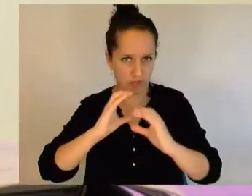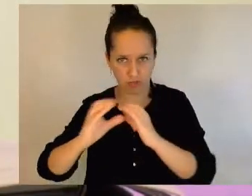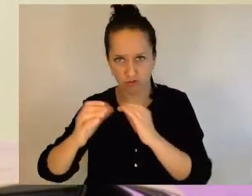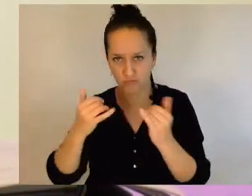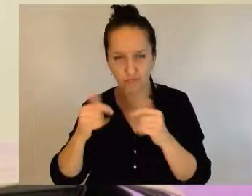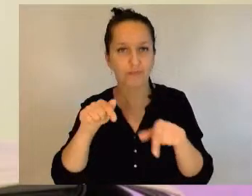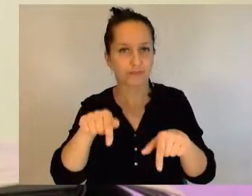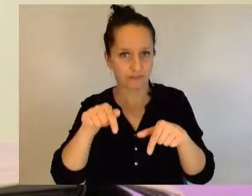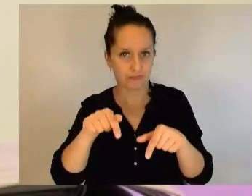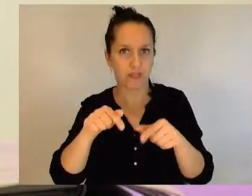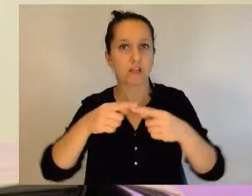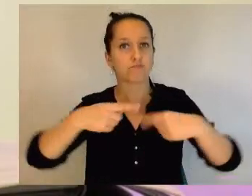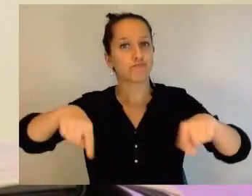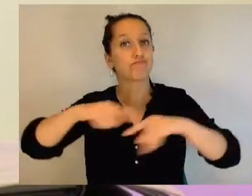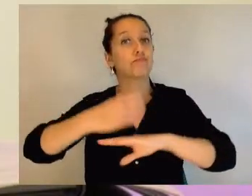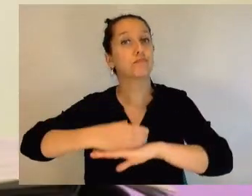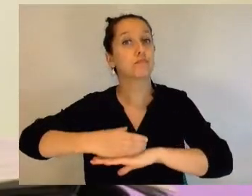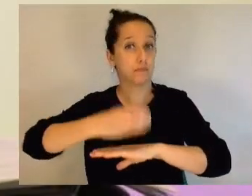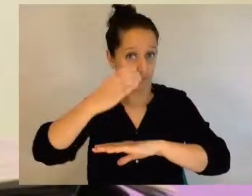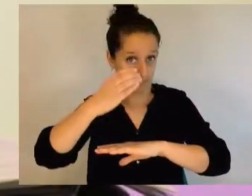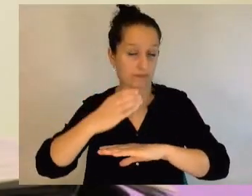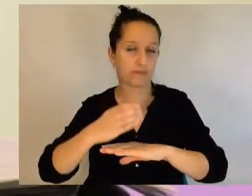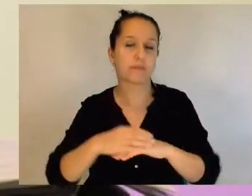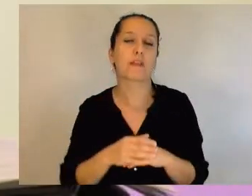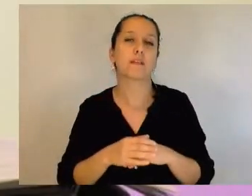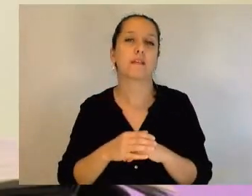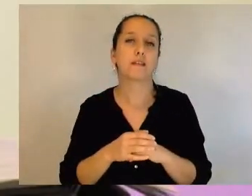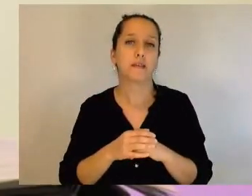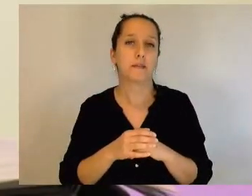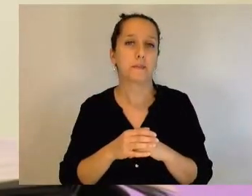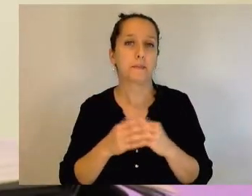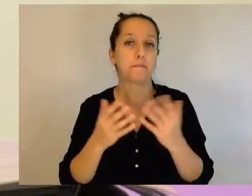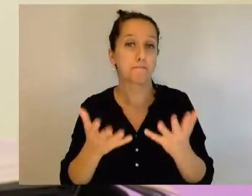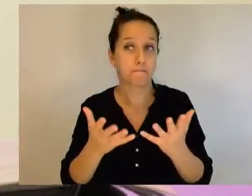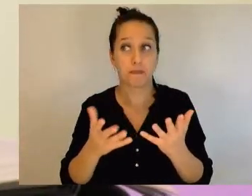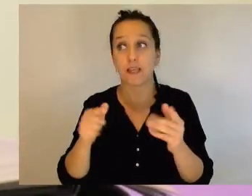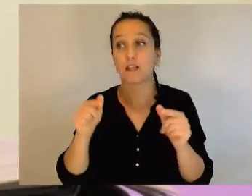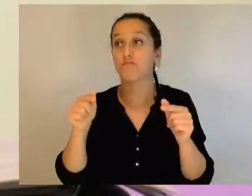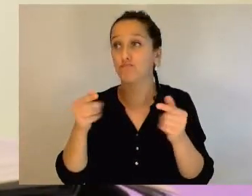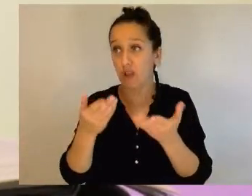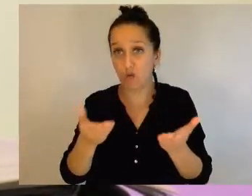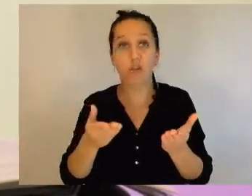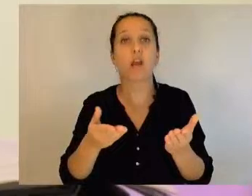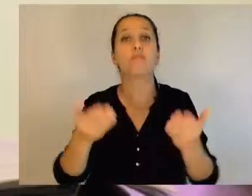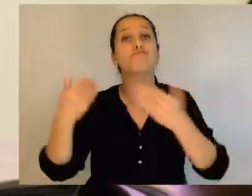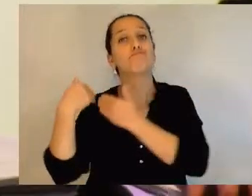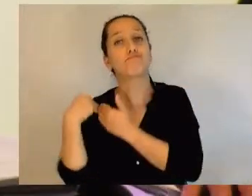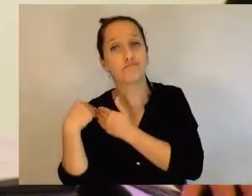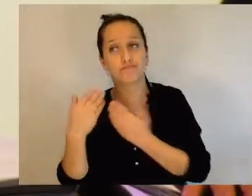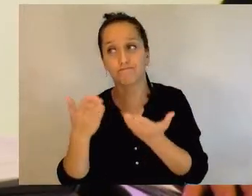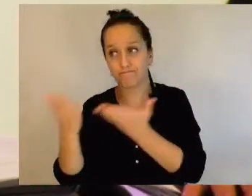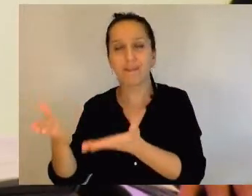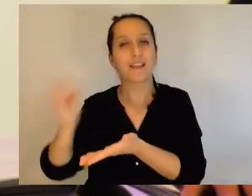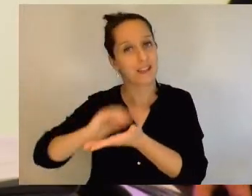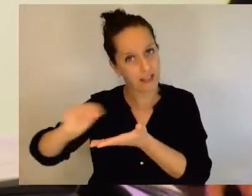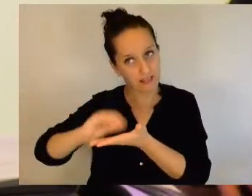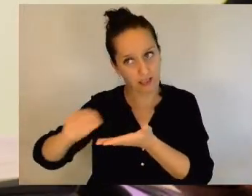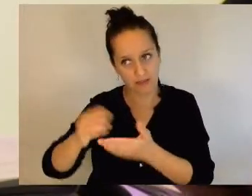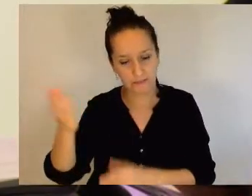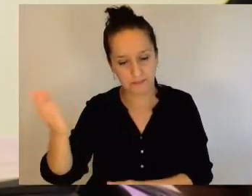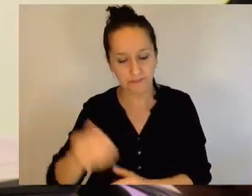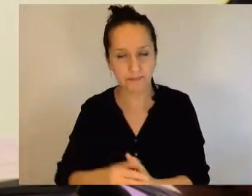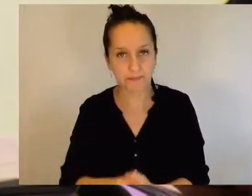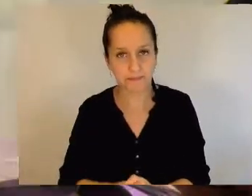Innovation and Technology and ICTs of the Economic Commission for Latin America and the Caribbean. And for this part, I will hand over to